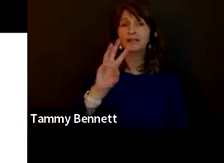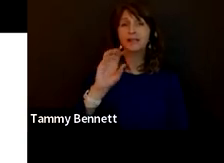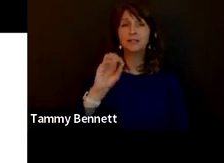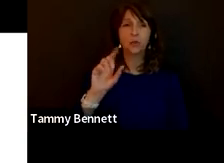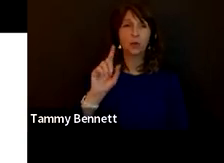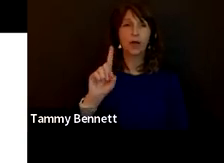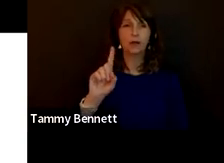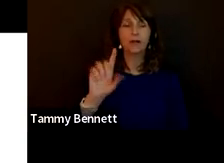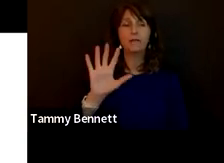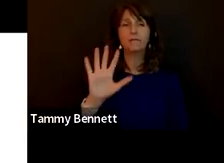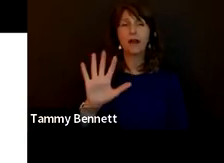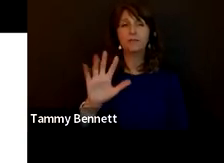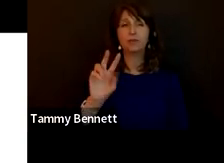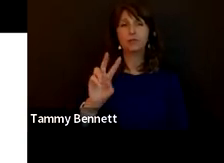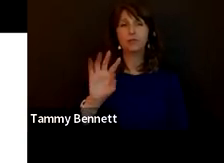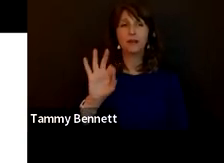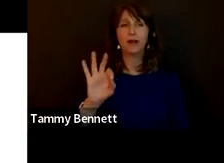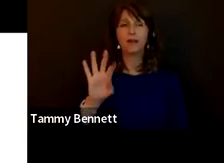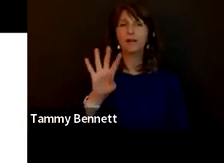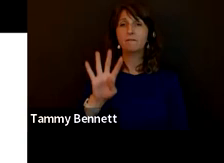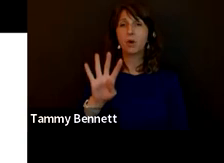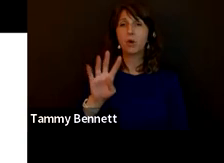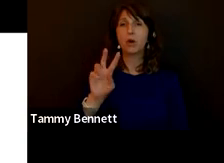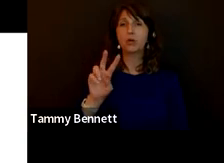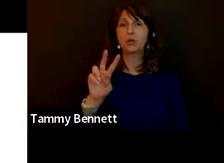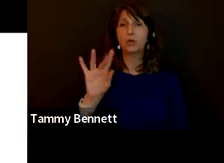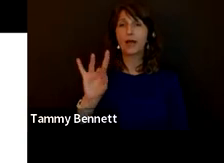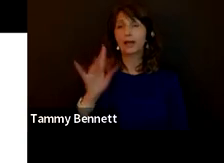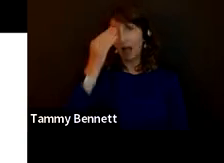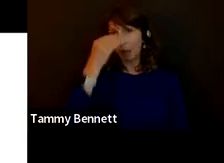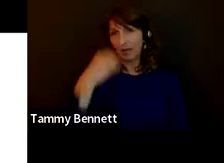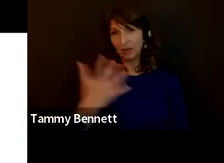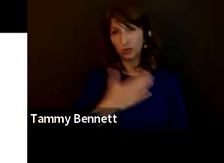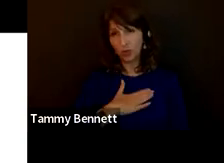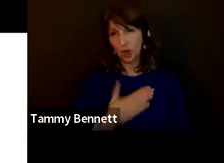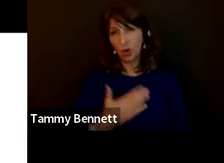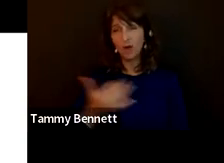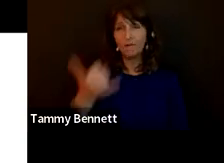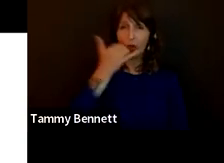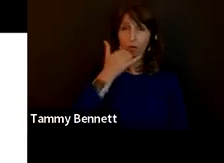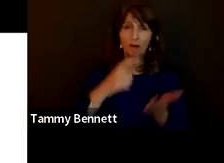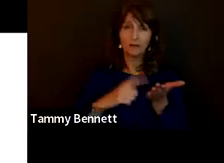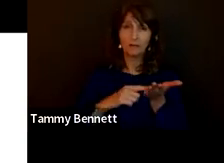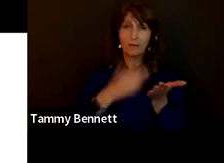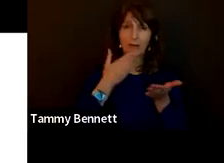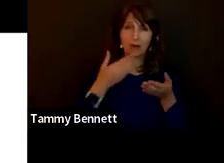601-529-4228. I will admit that sometimes I do better with phone calls than I do with emails. There we go.